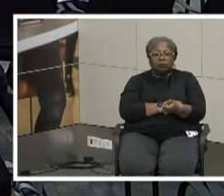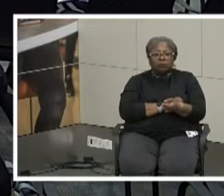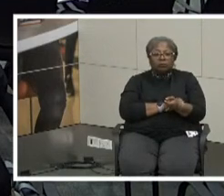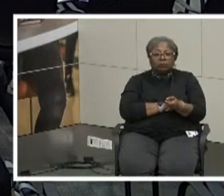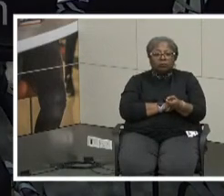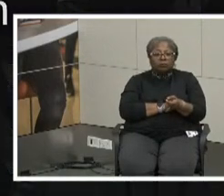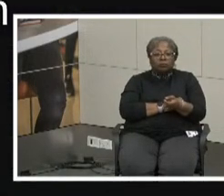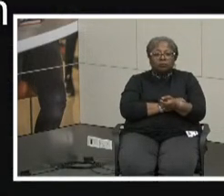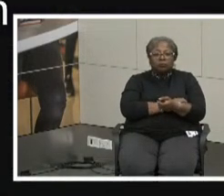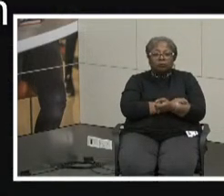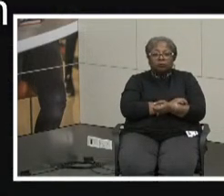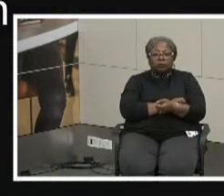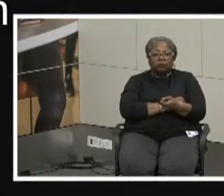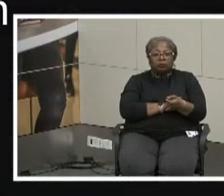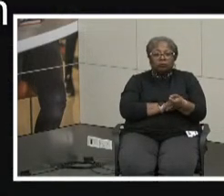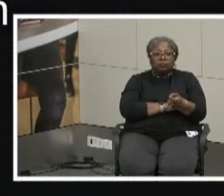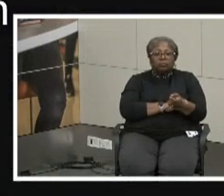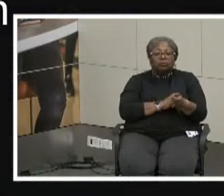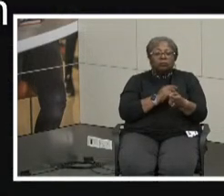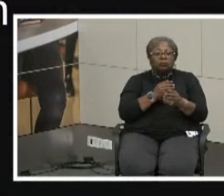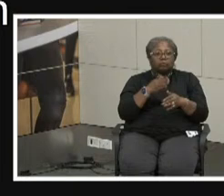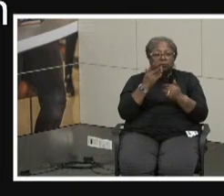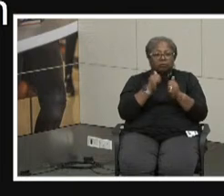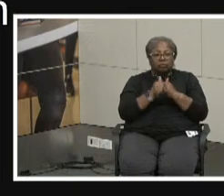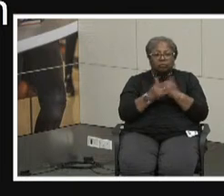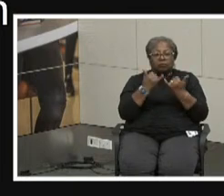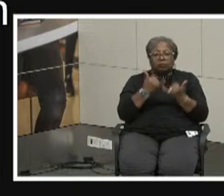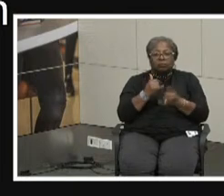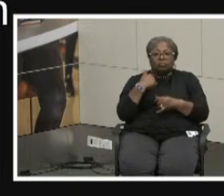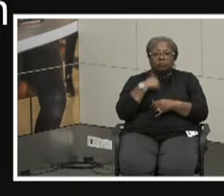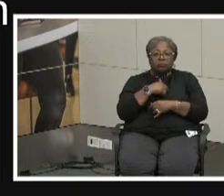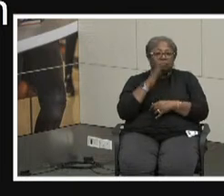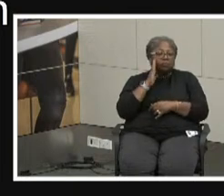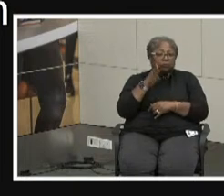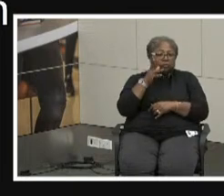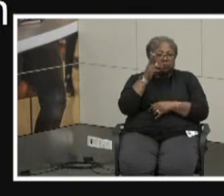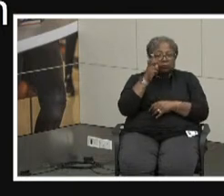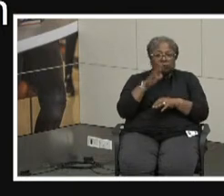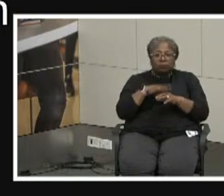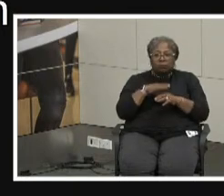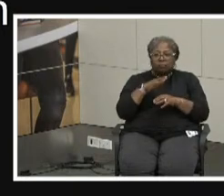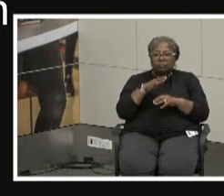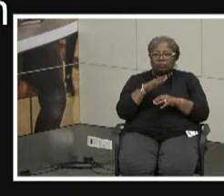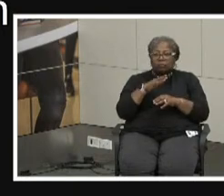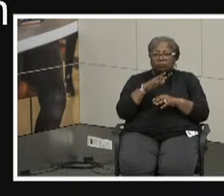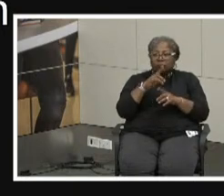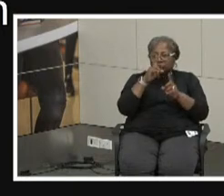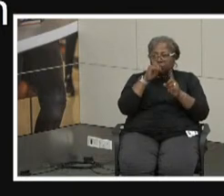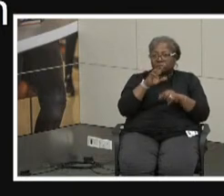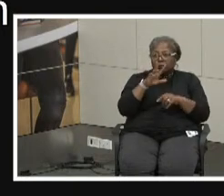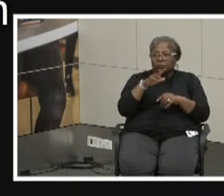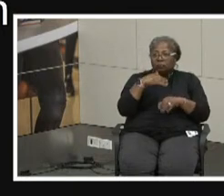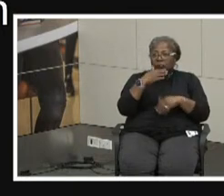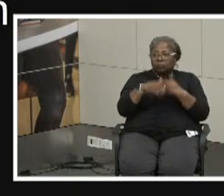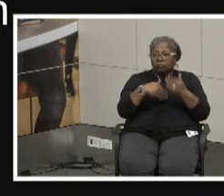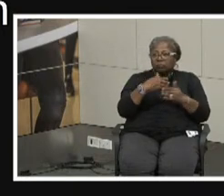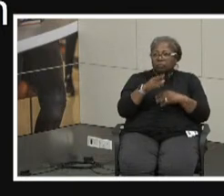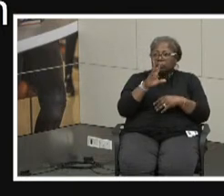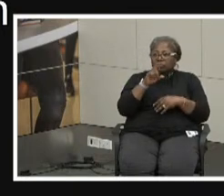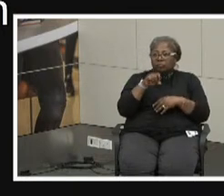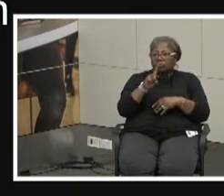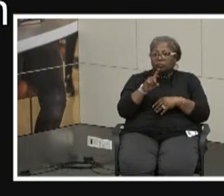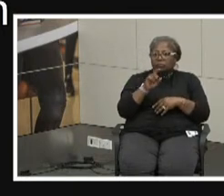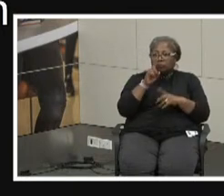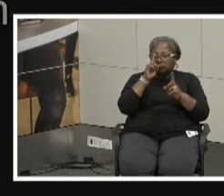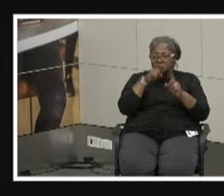opposed all right the motion passes okay now we will hear on um a presentation on goal three progress measure 3.1 and